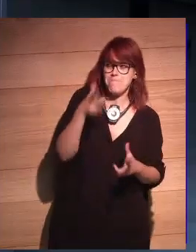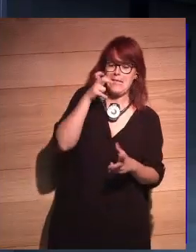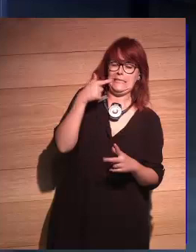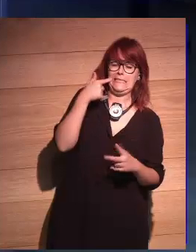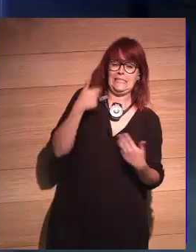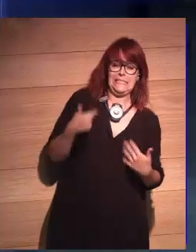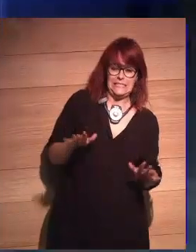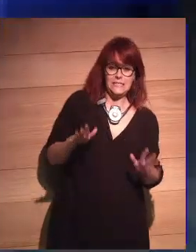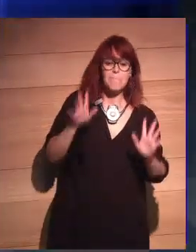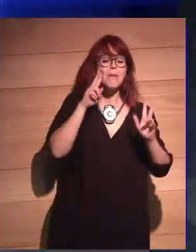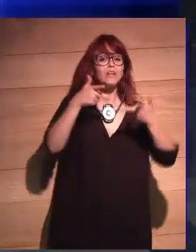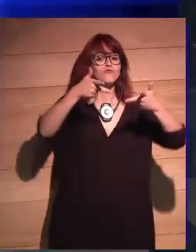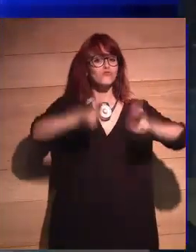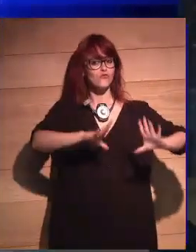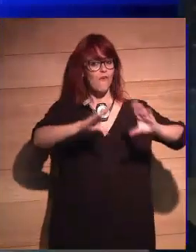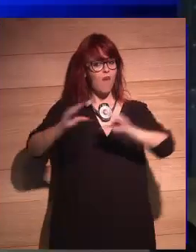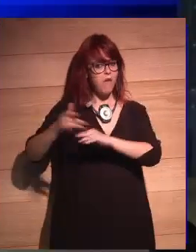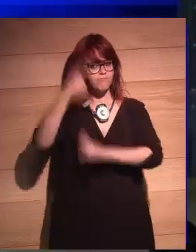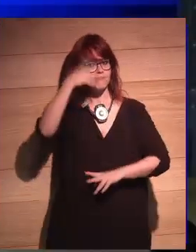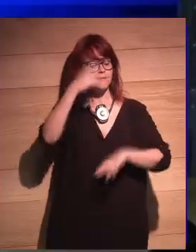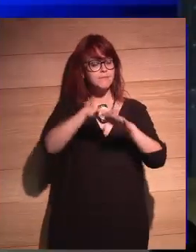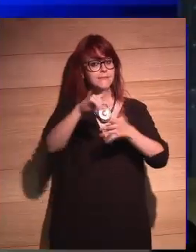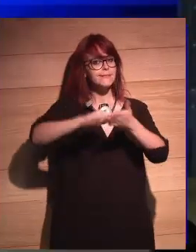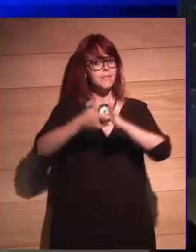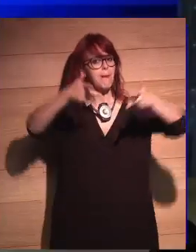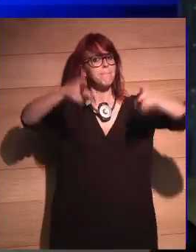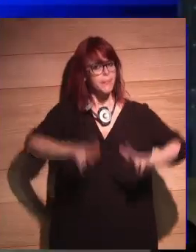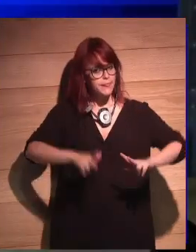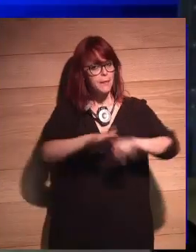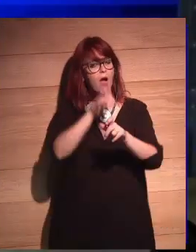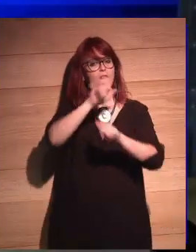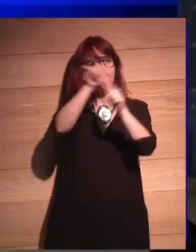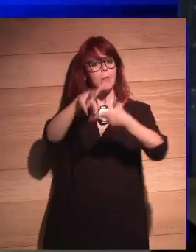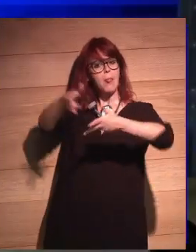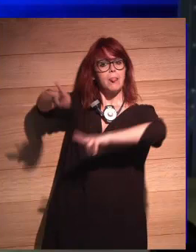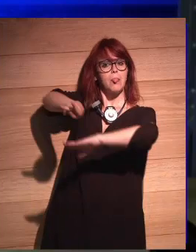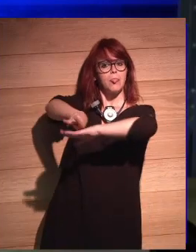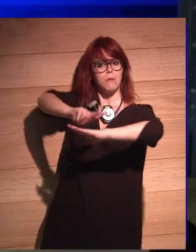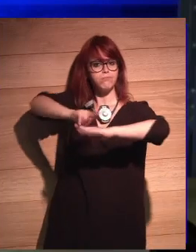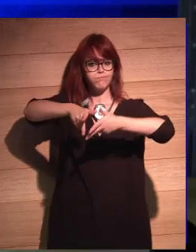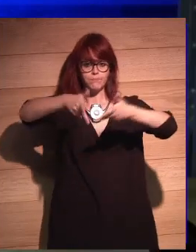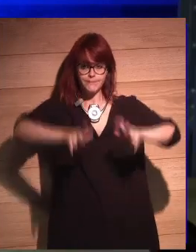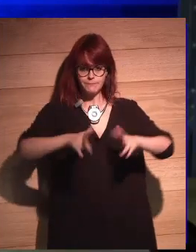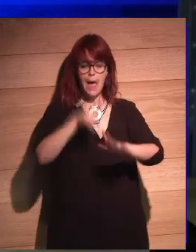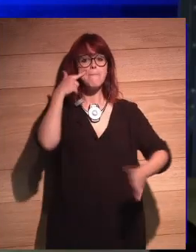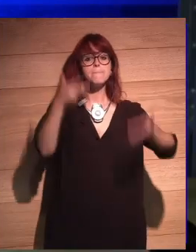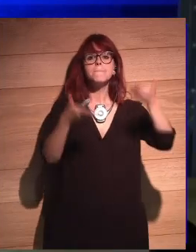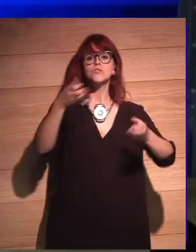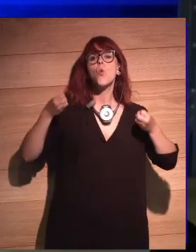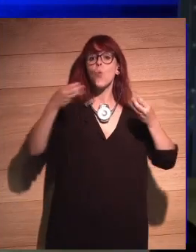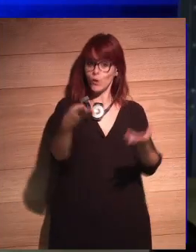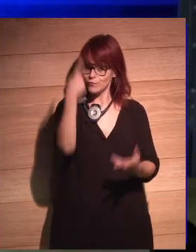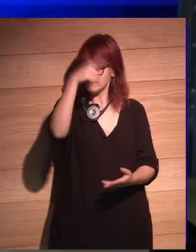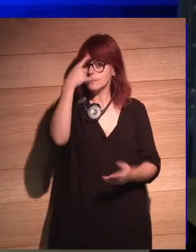it knows that how many people have sat down. It also knows how heavy you are. And this is the kind of thing that you don't necessarily